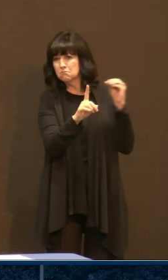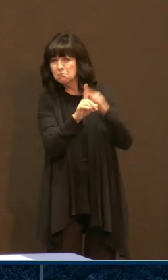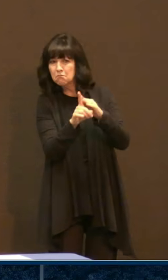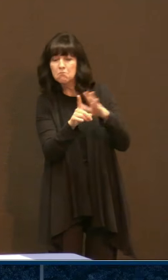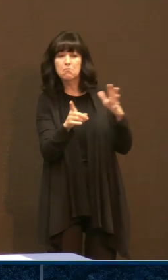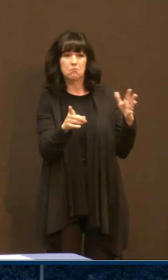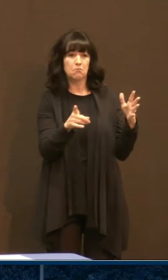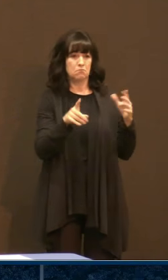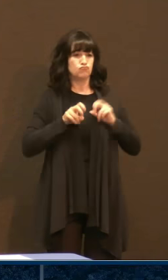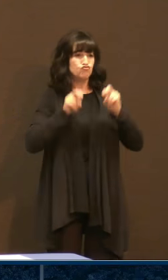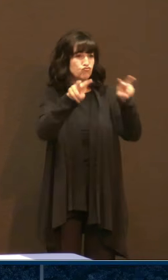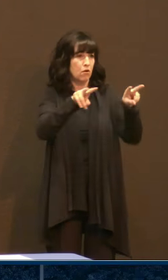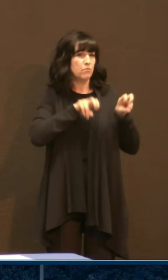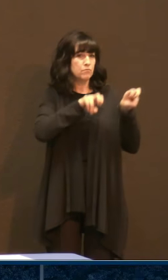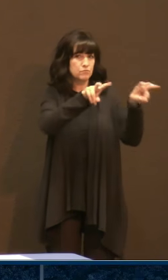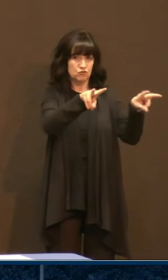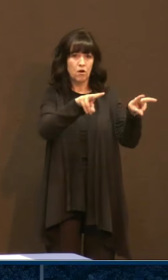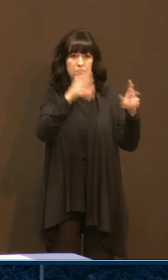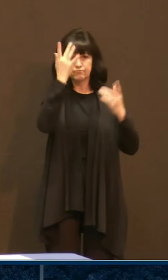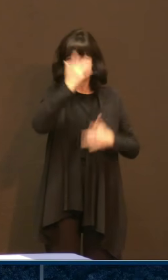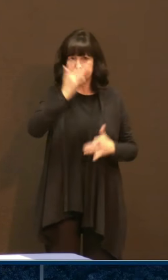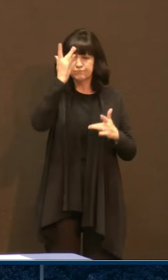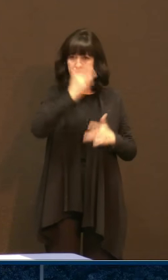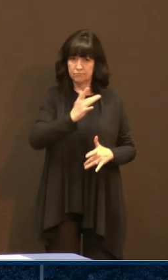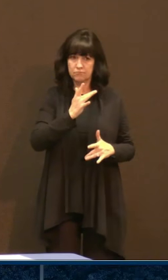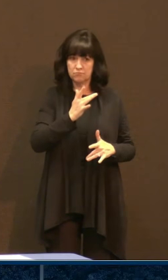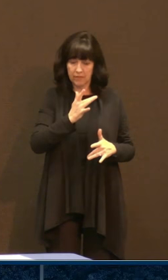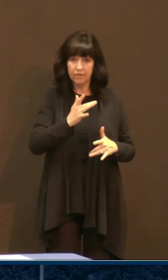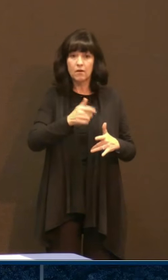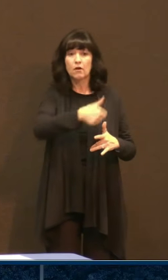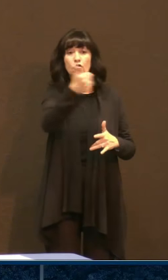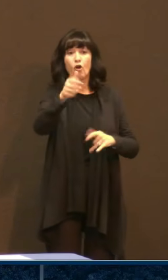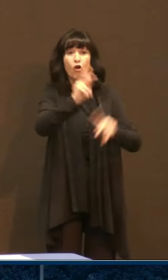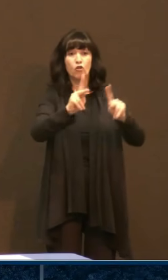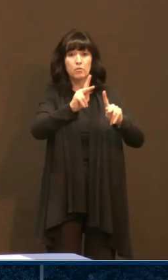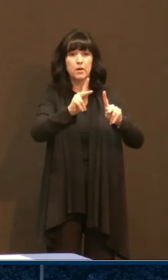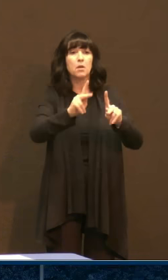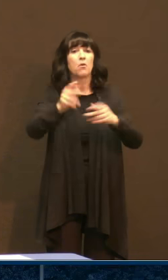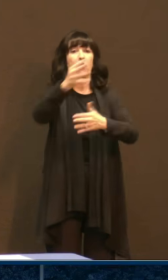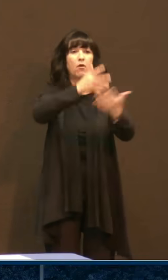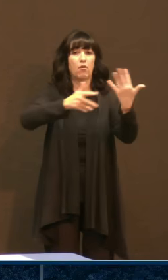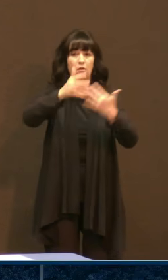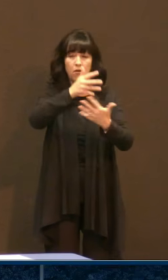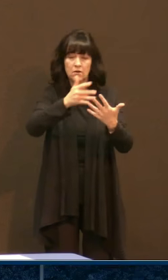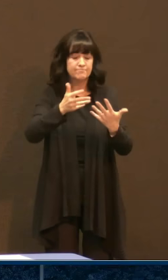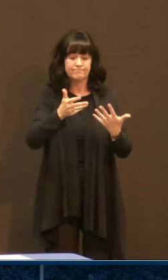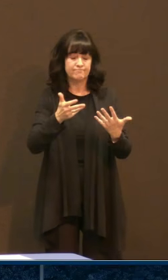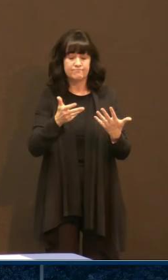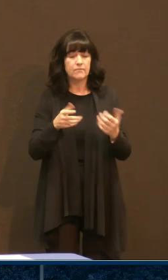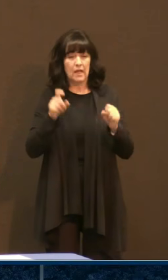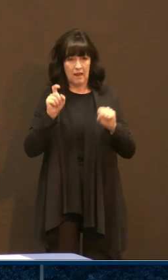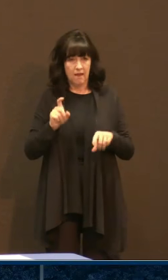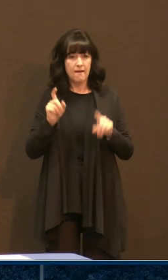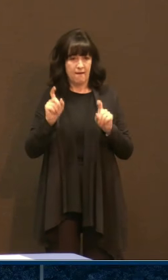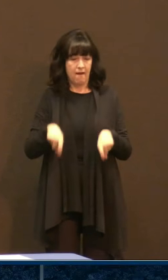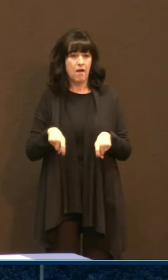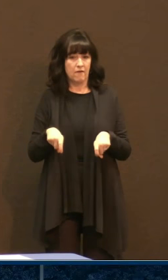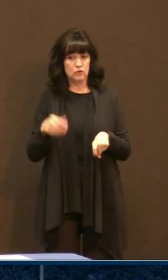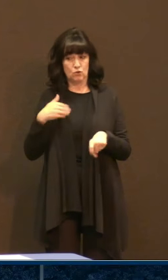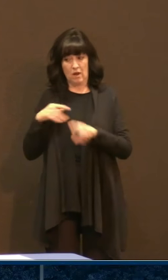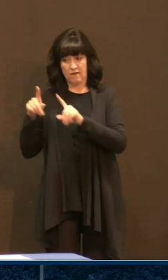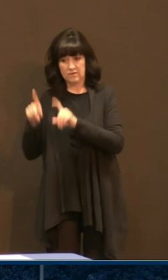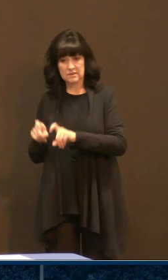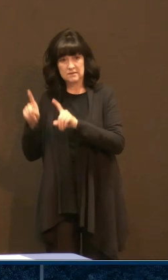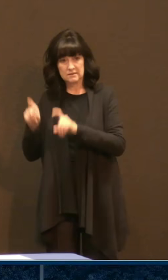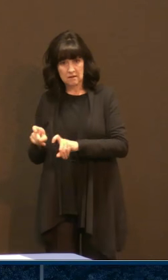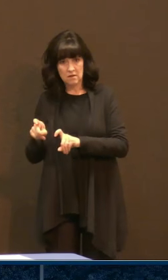so that you can isolate them, let other people circulate, identify contacts. If they test positive, test them. If they test